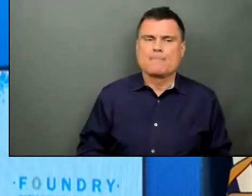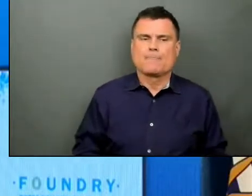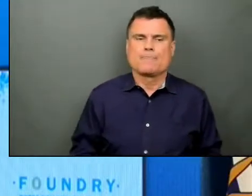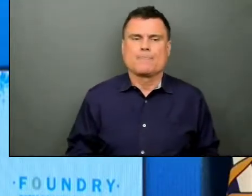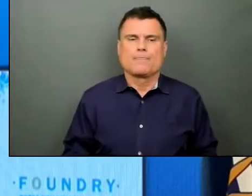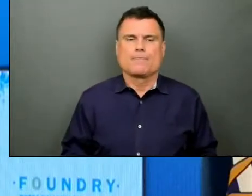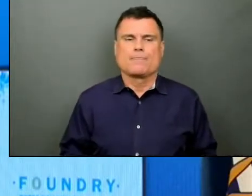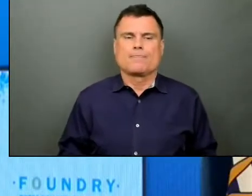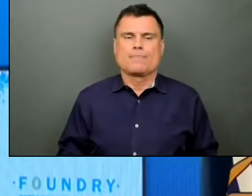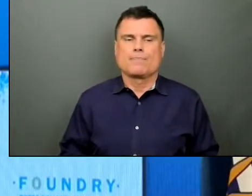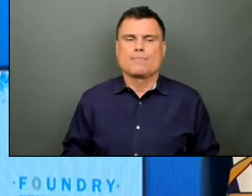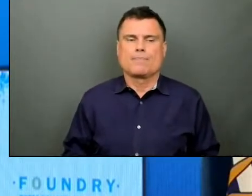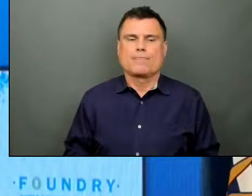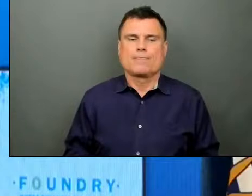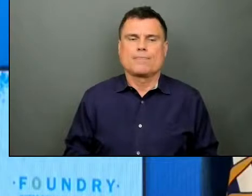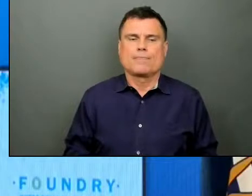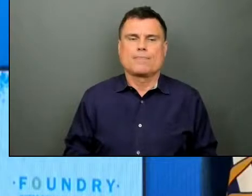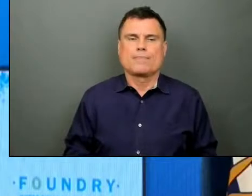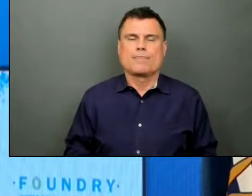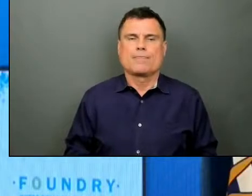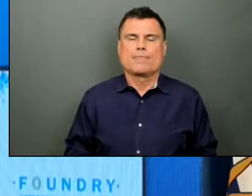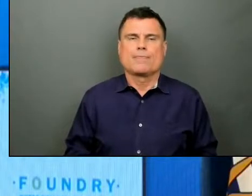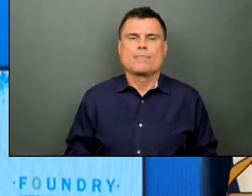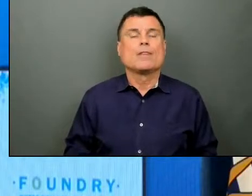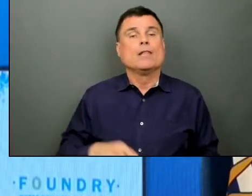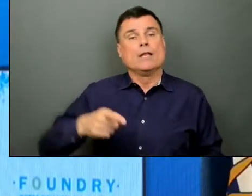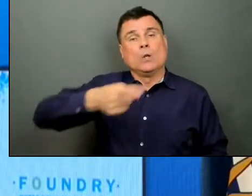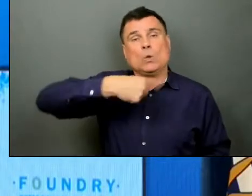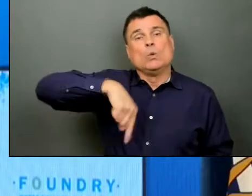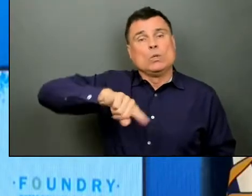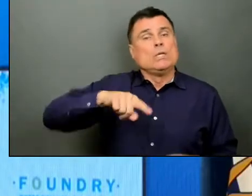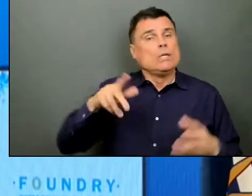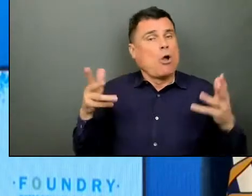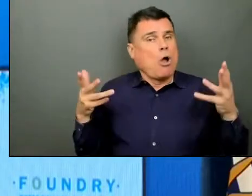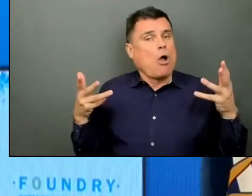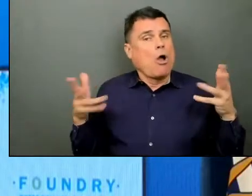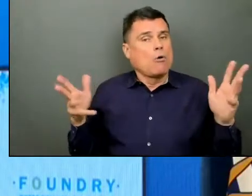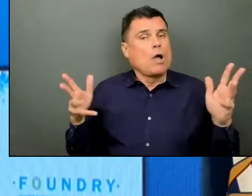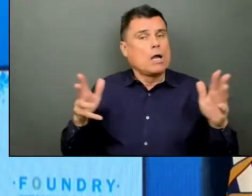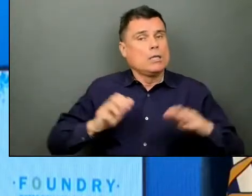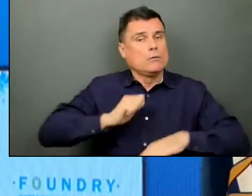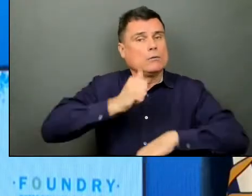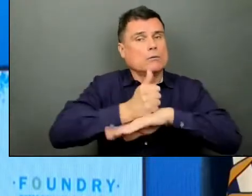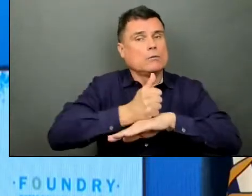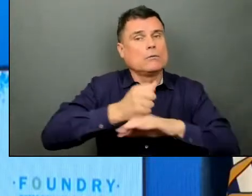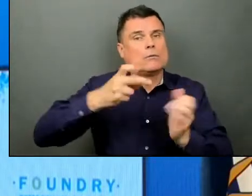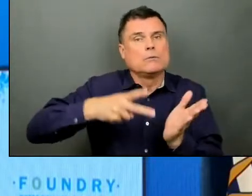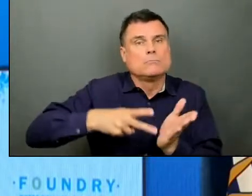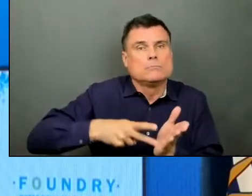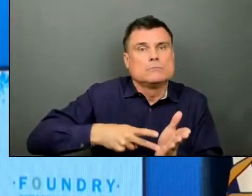is doubling youth treatment beds across British Columbia. In the interior, they've been announced already,